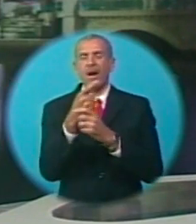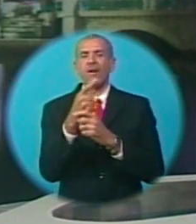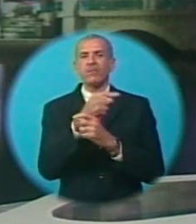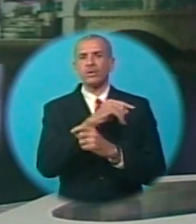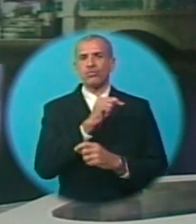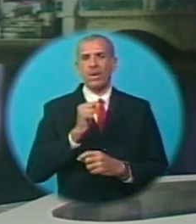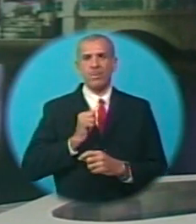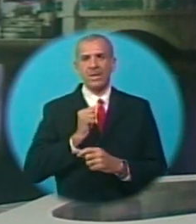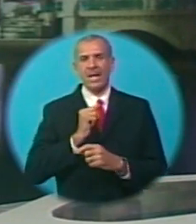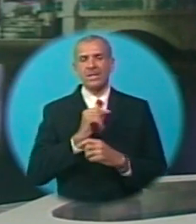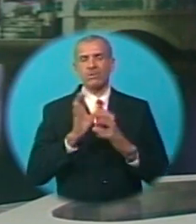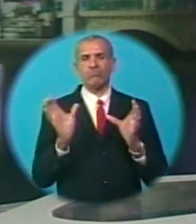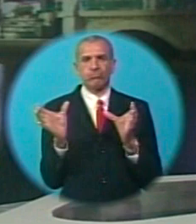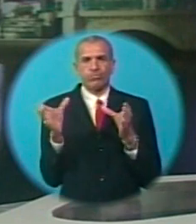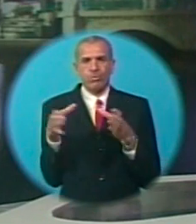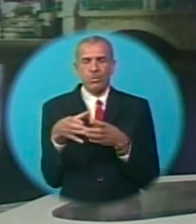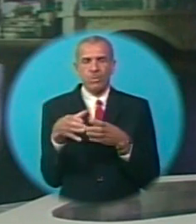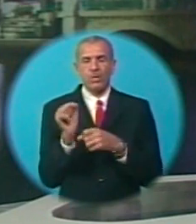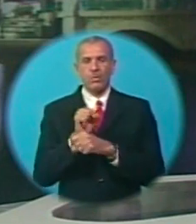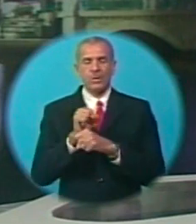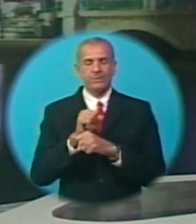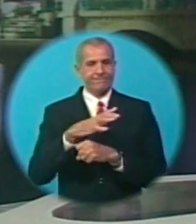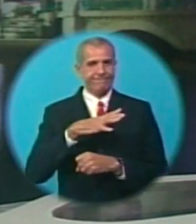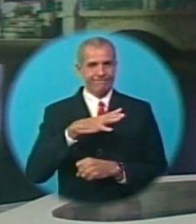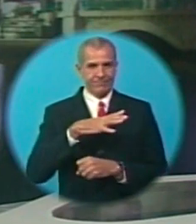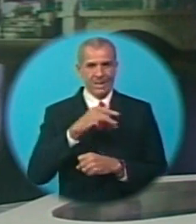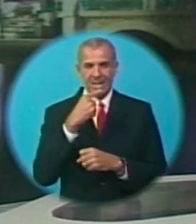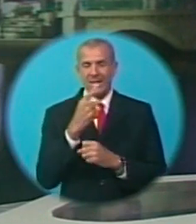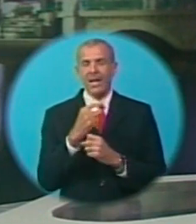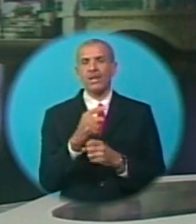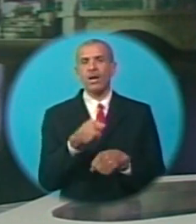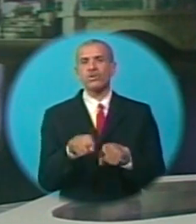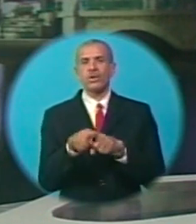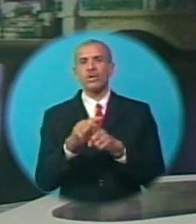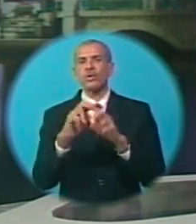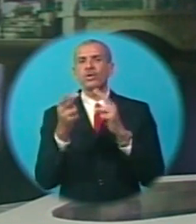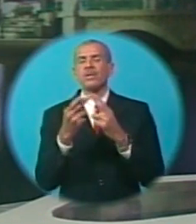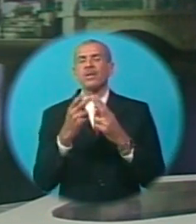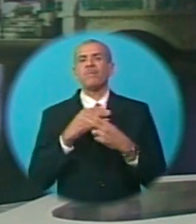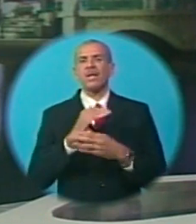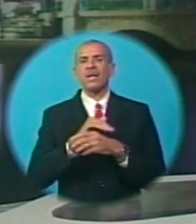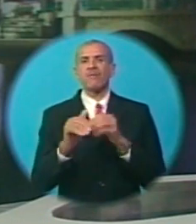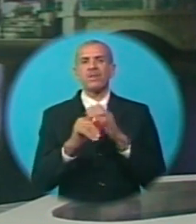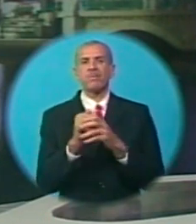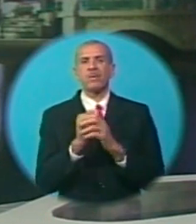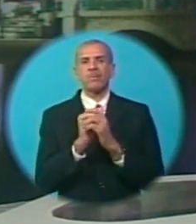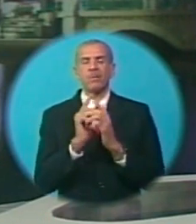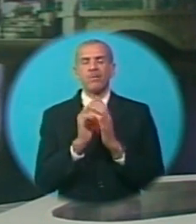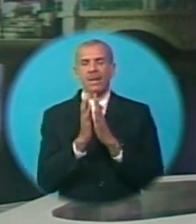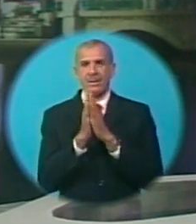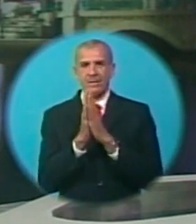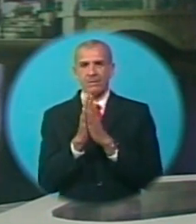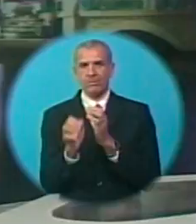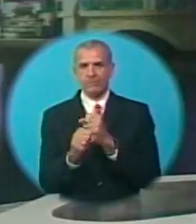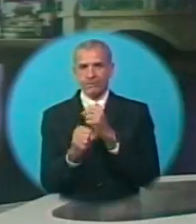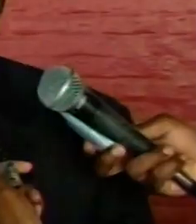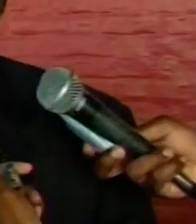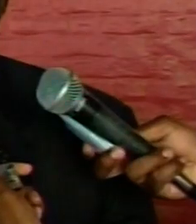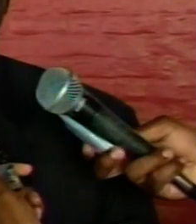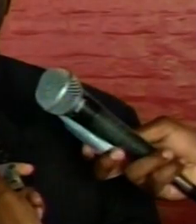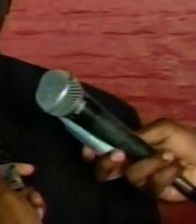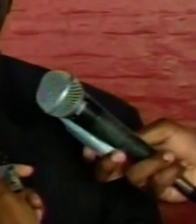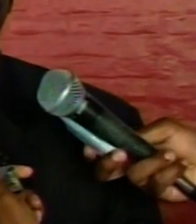tribunal as a body which works. He says by extension, unions can feel comfortable appealing to it.